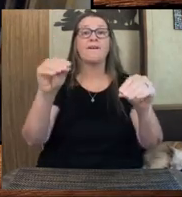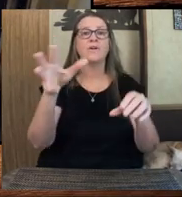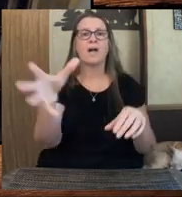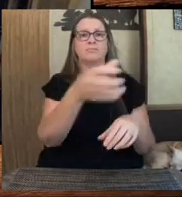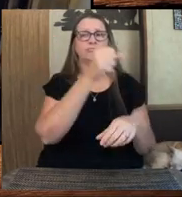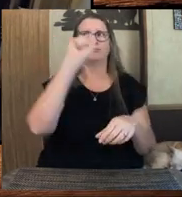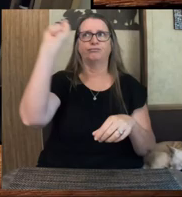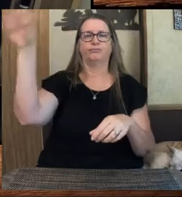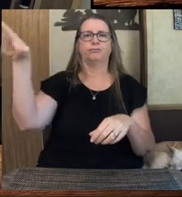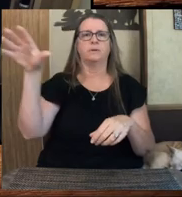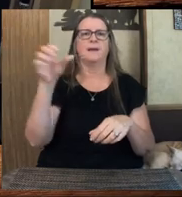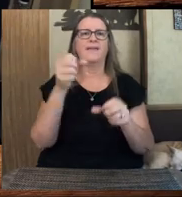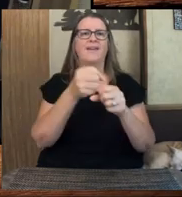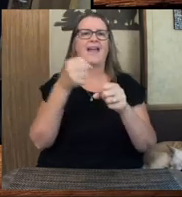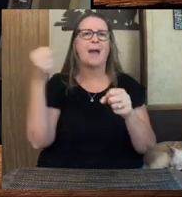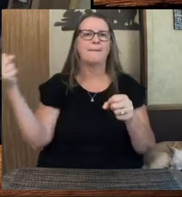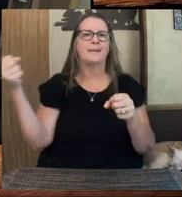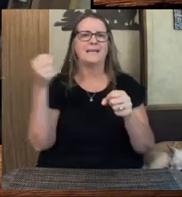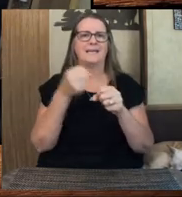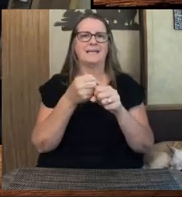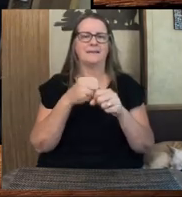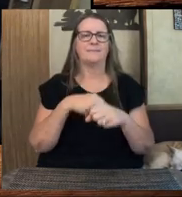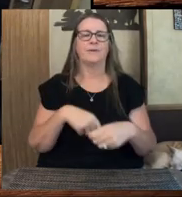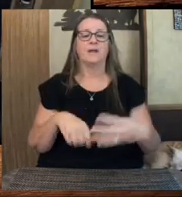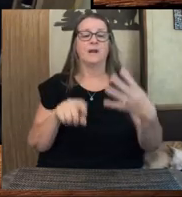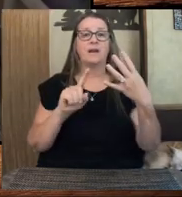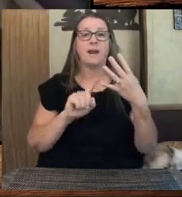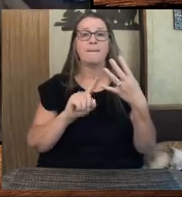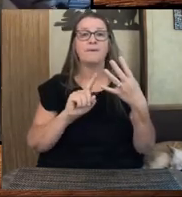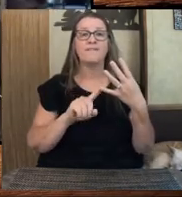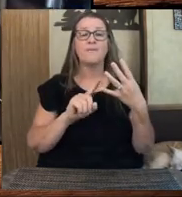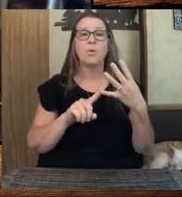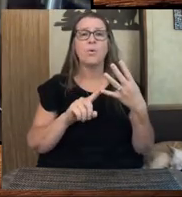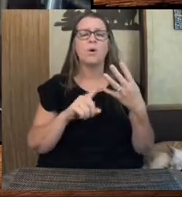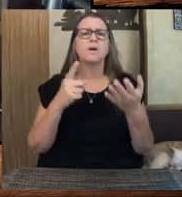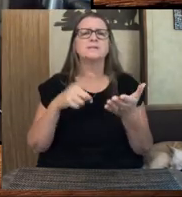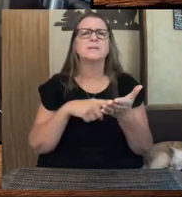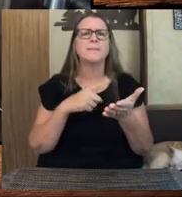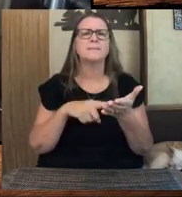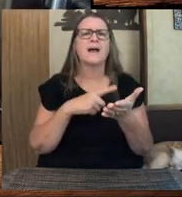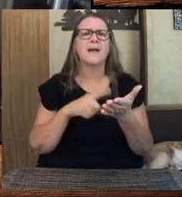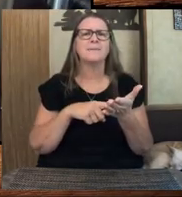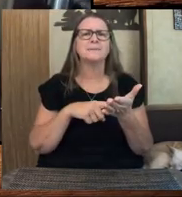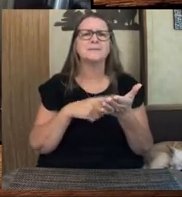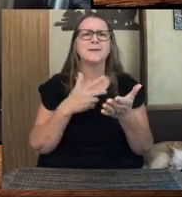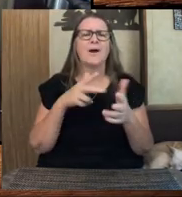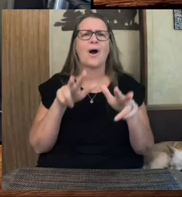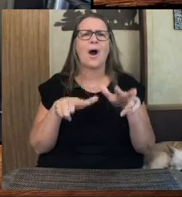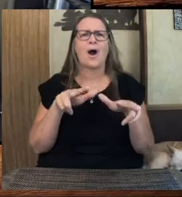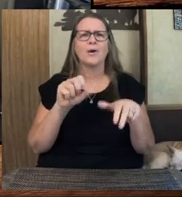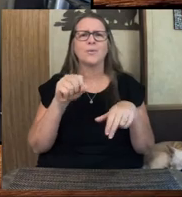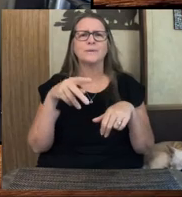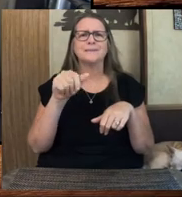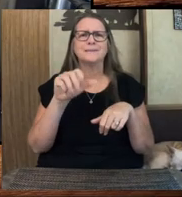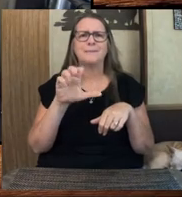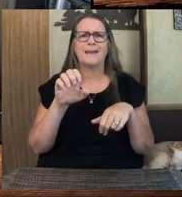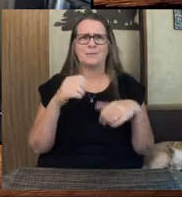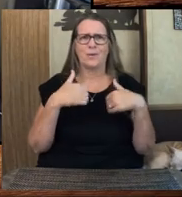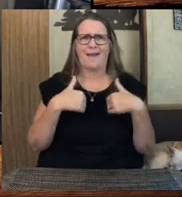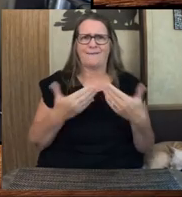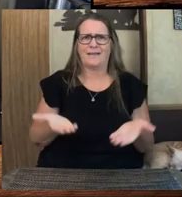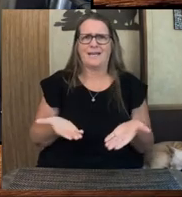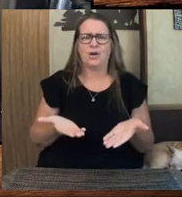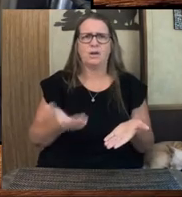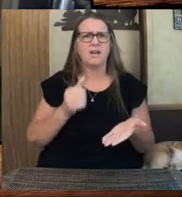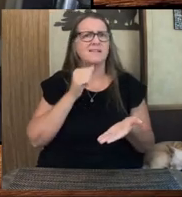we travel, I just take them off and I put them in a cabinet. So number four is sometimes there's awkward space,